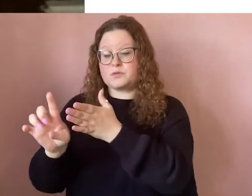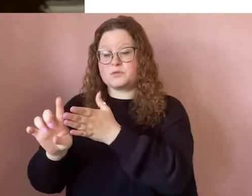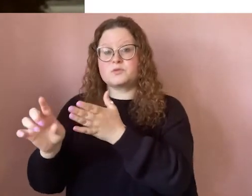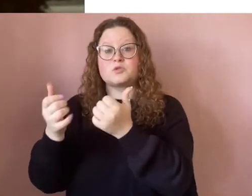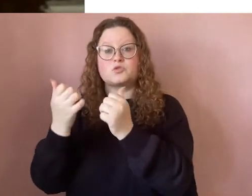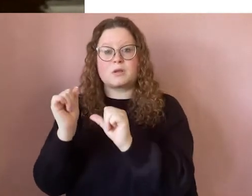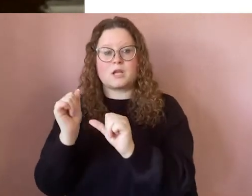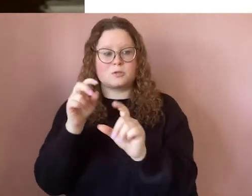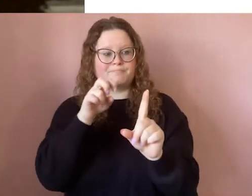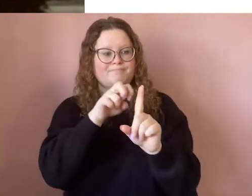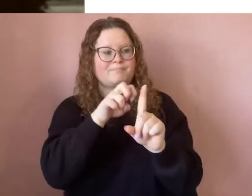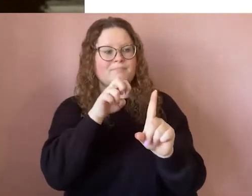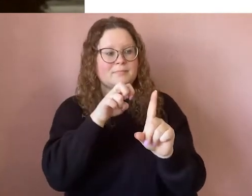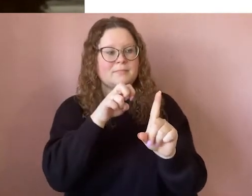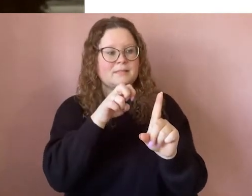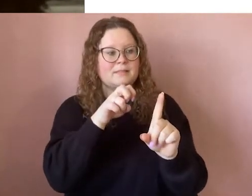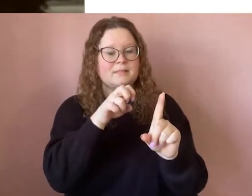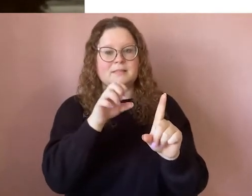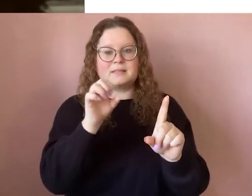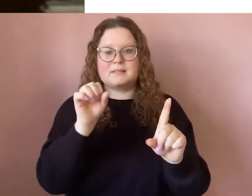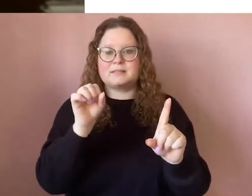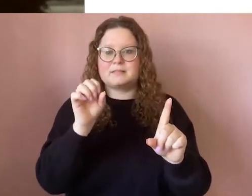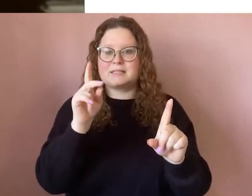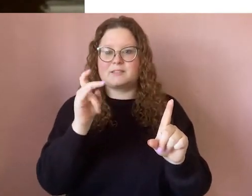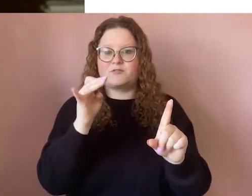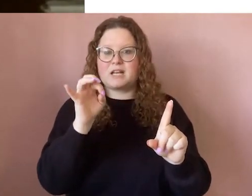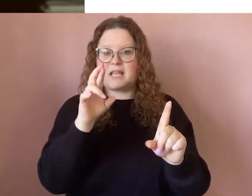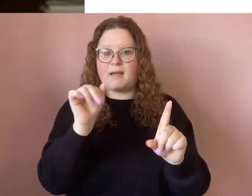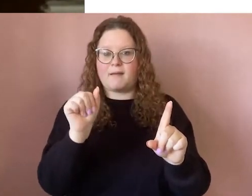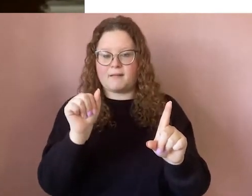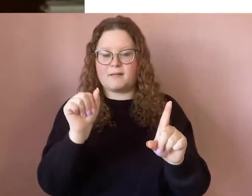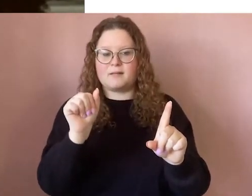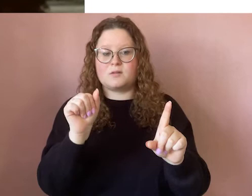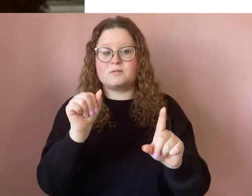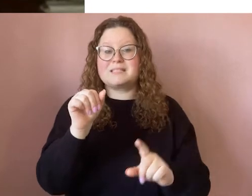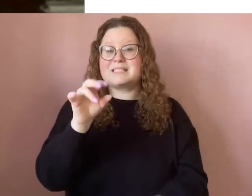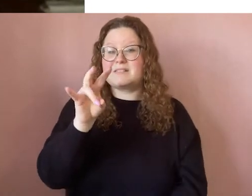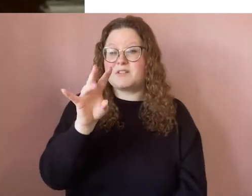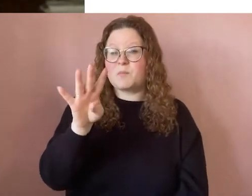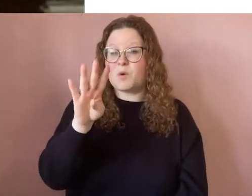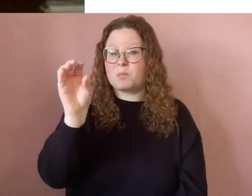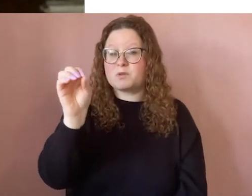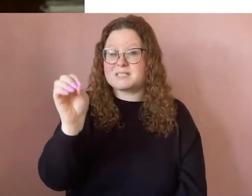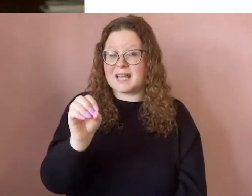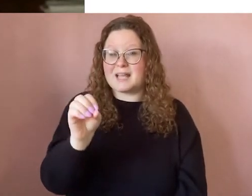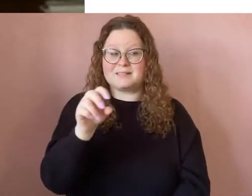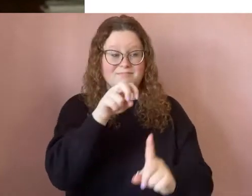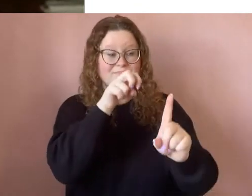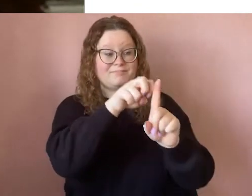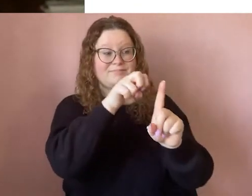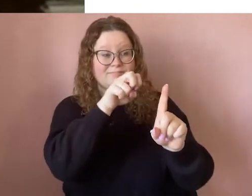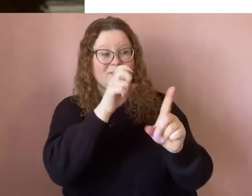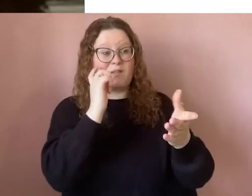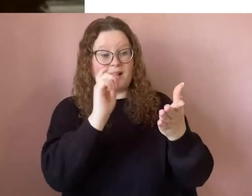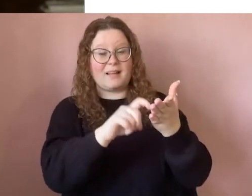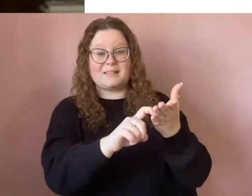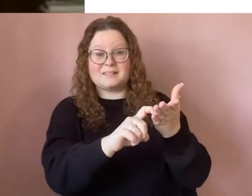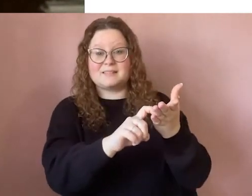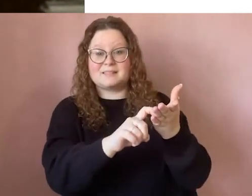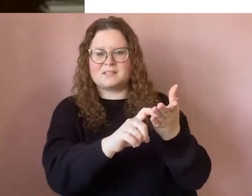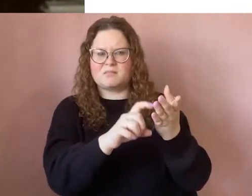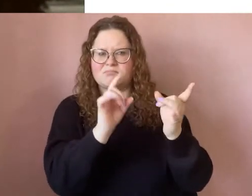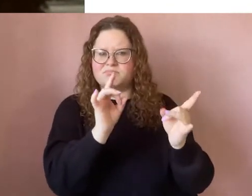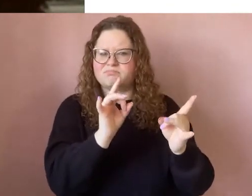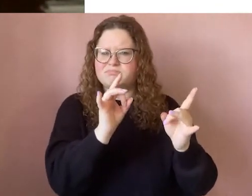of schizophrenia with 74% accuracy, which means this very devastating